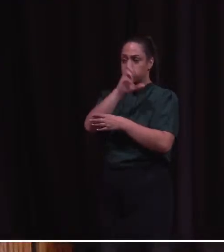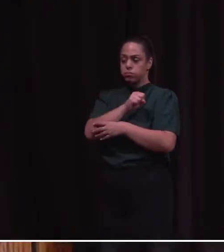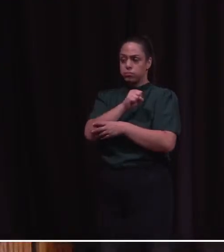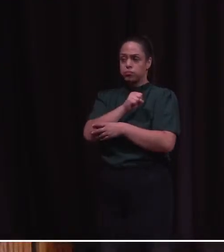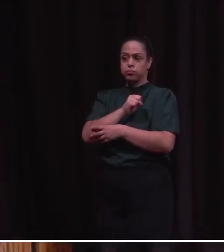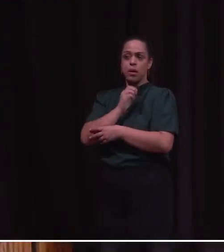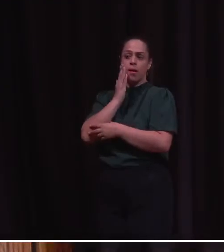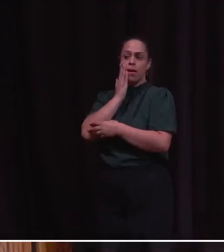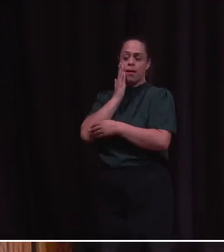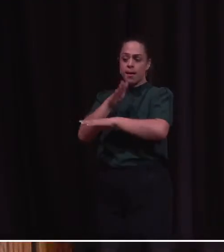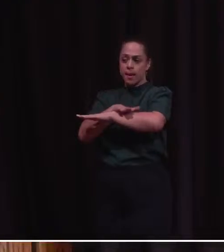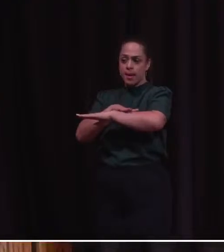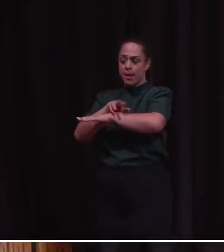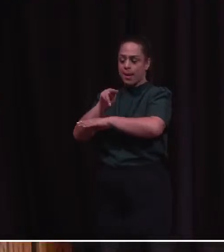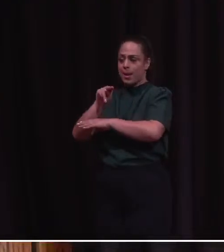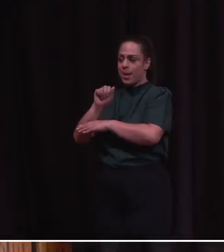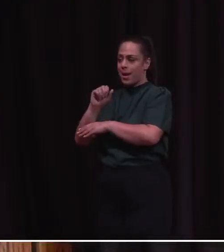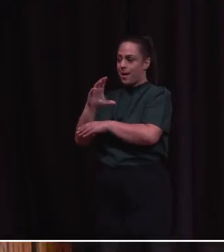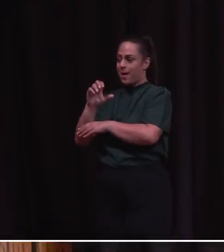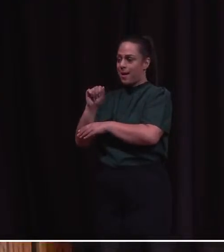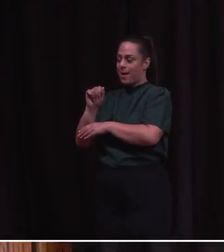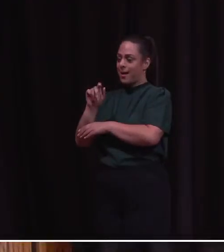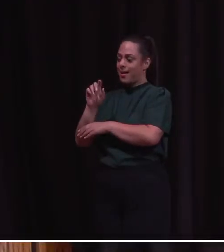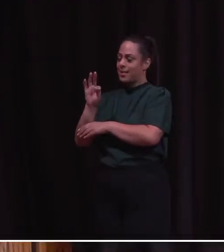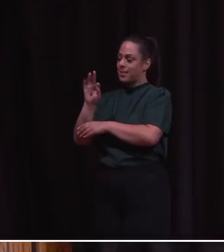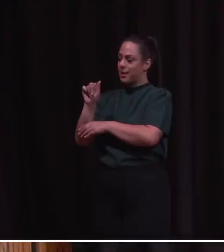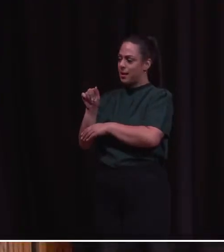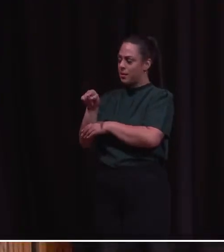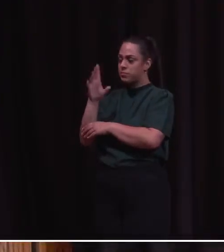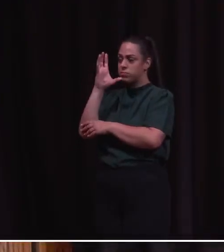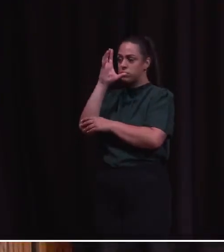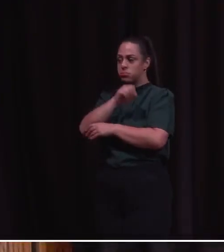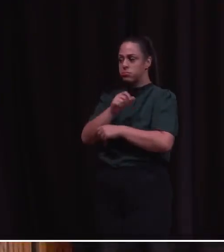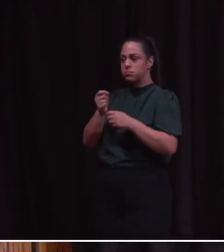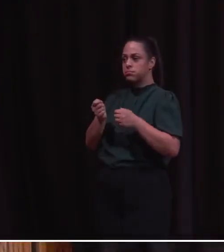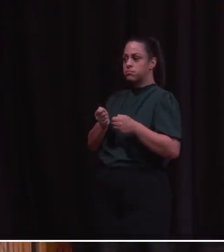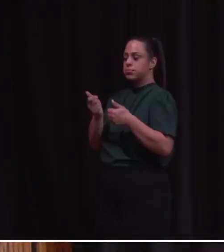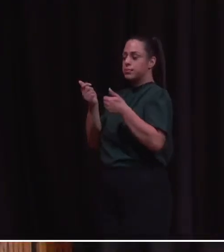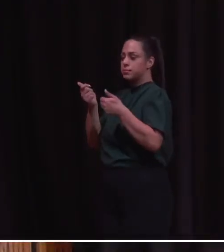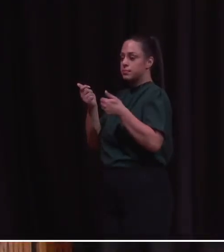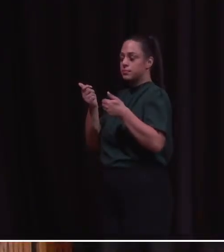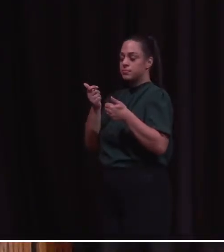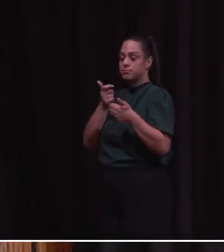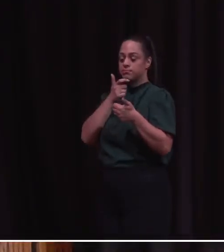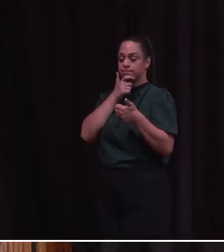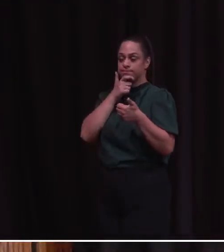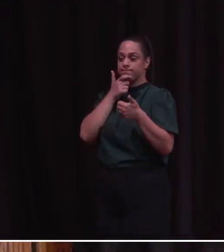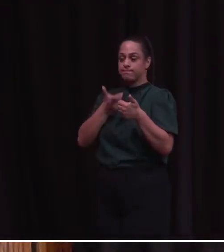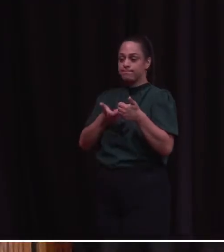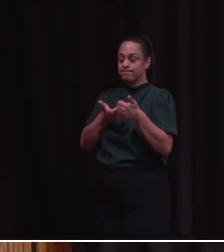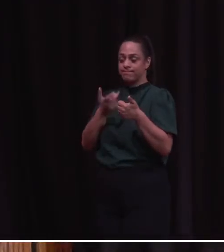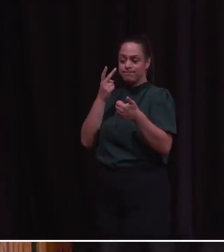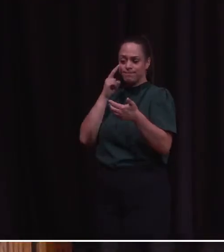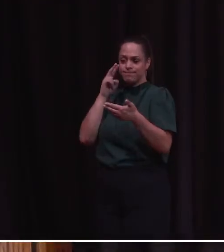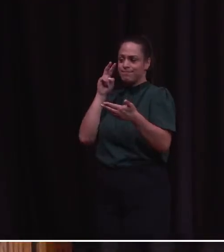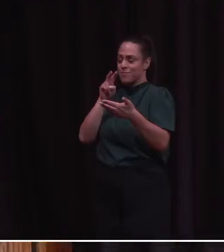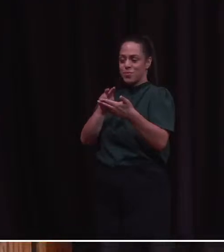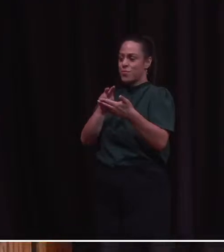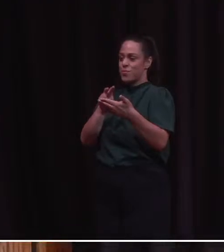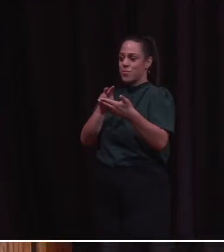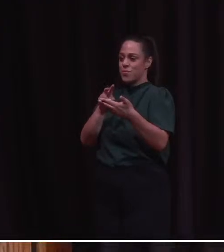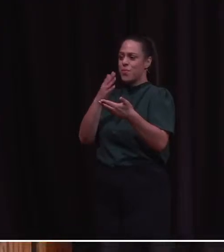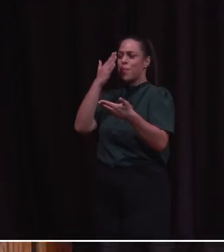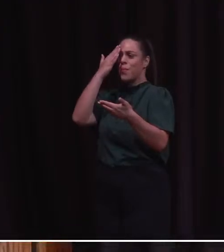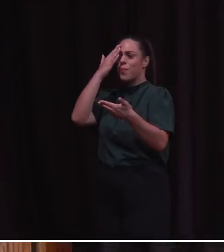She writes, "I couldn't believe what I was seeing or not seeing. Within a minute, I came upon a link to an article